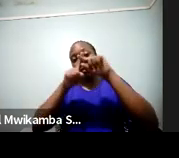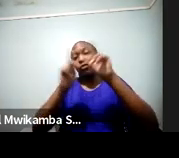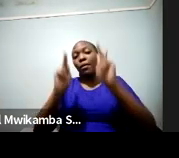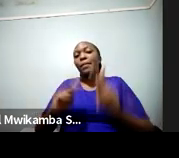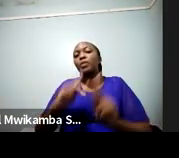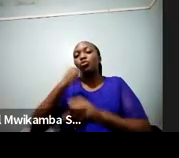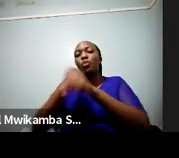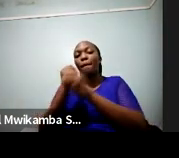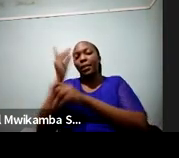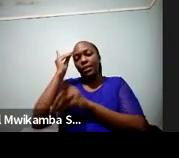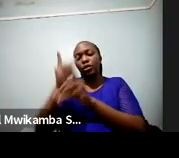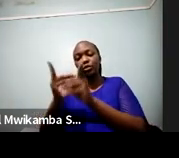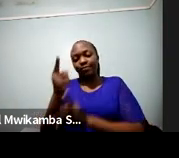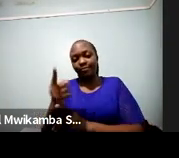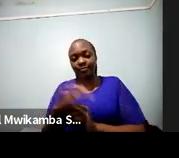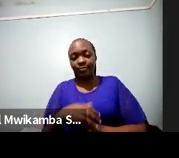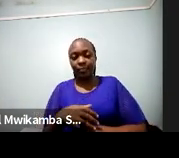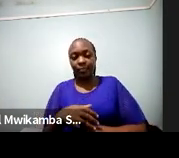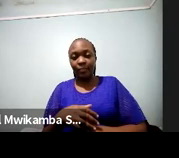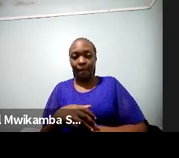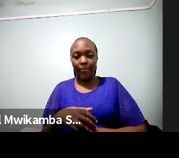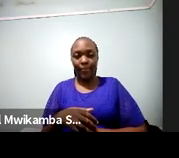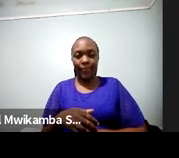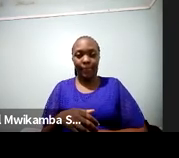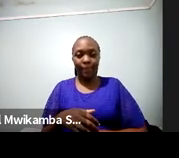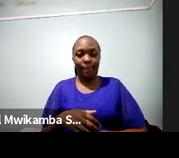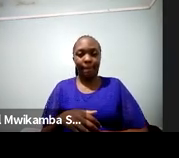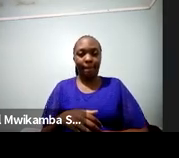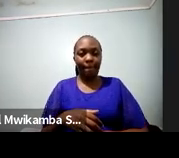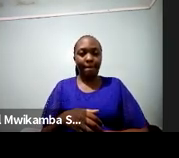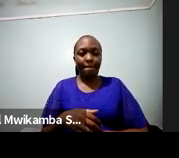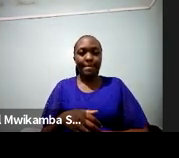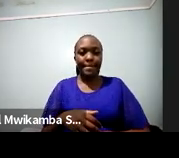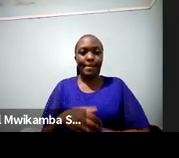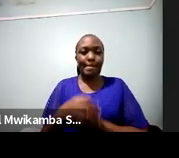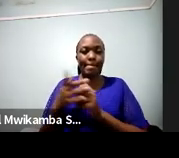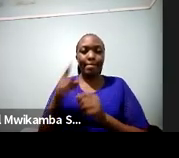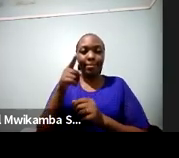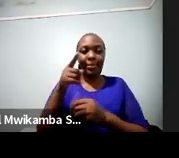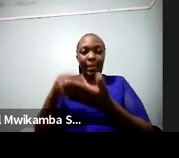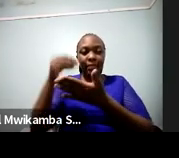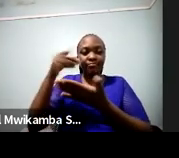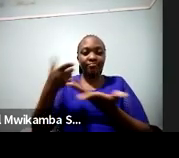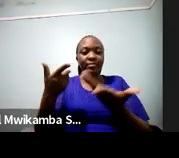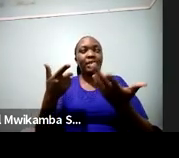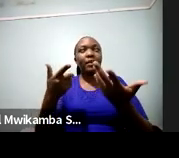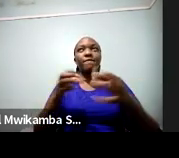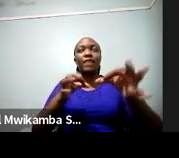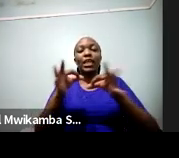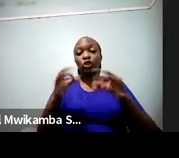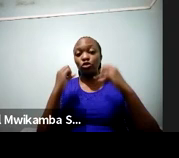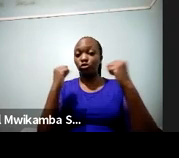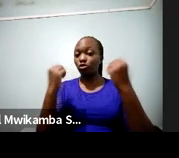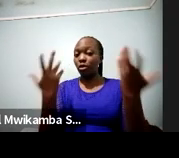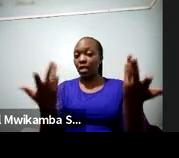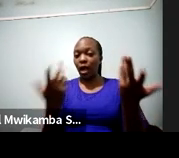become self-sufficient and achieve financial stability, which is learning how to create a budget, meaning when you get the